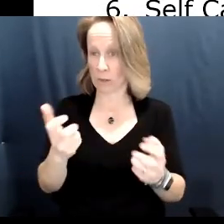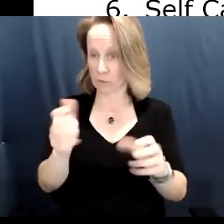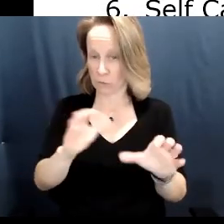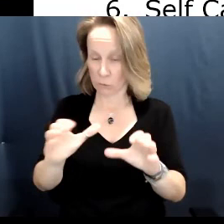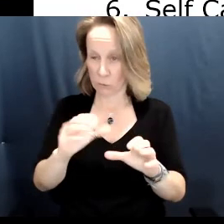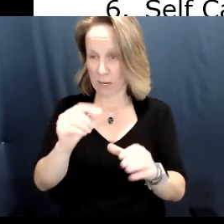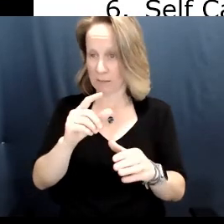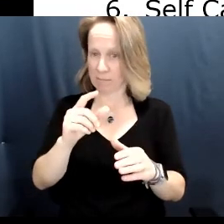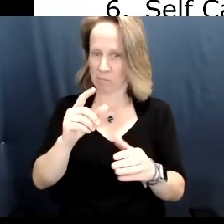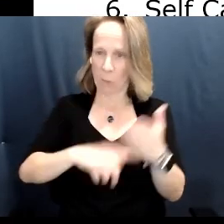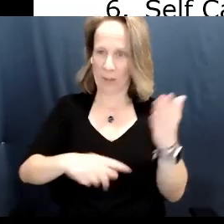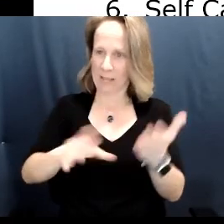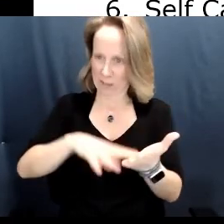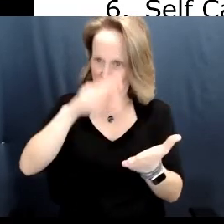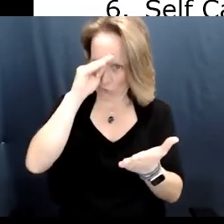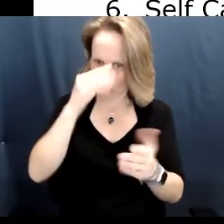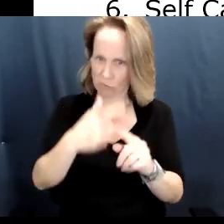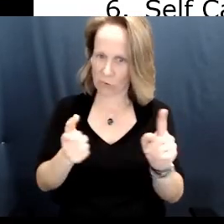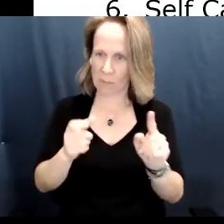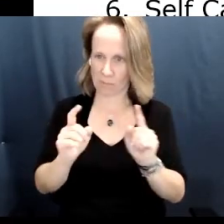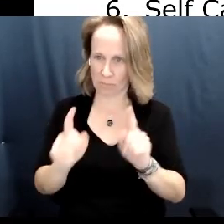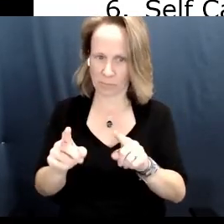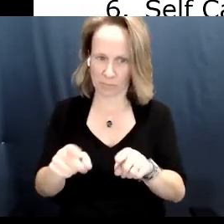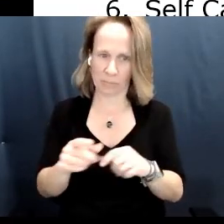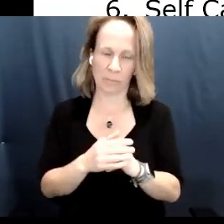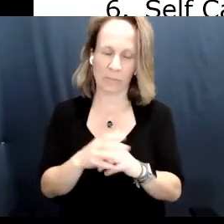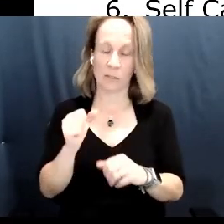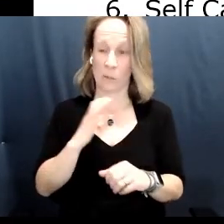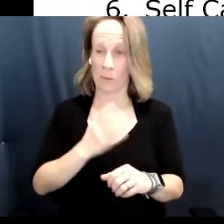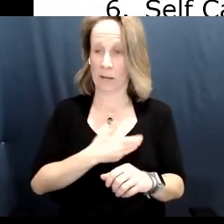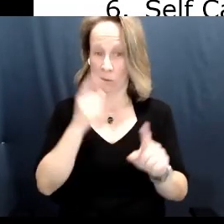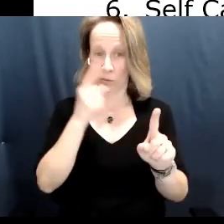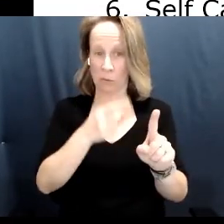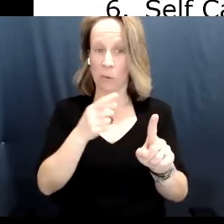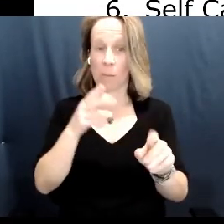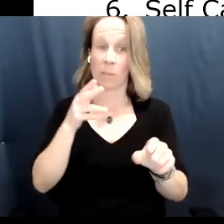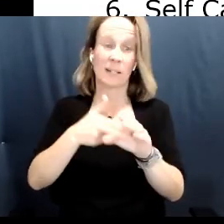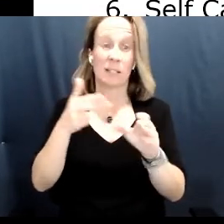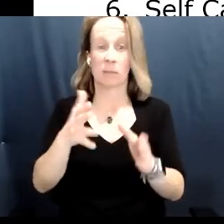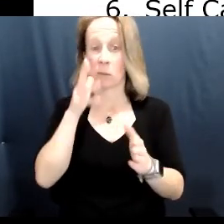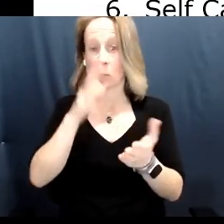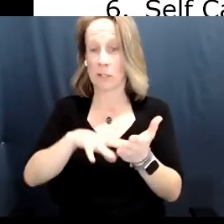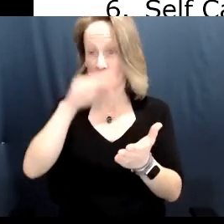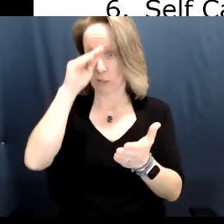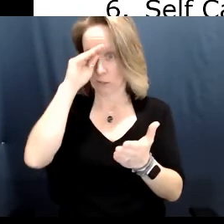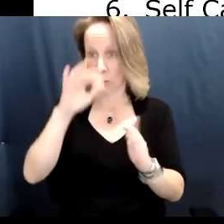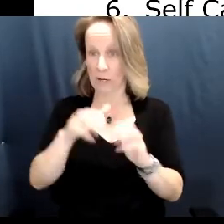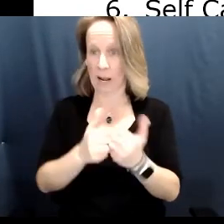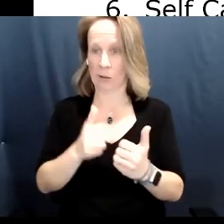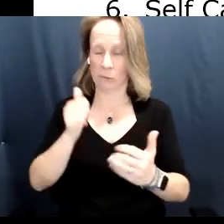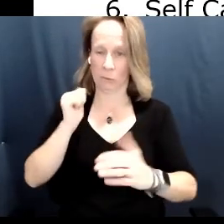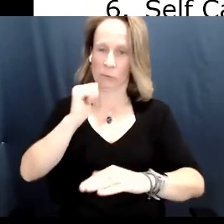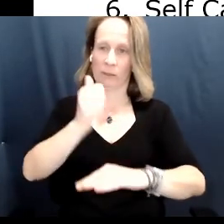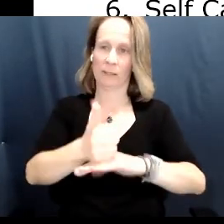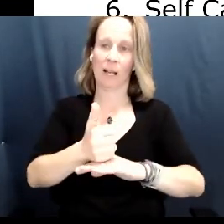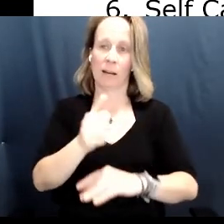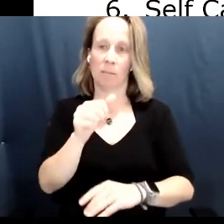So in our sample goal of the session, participants will learn how to establish verbal boundaries.